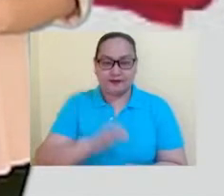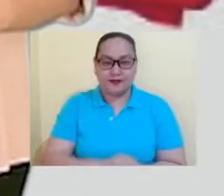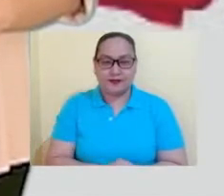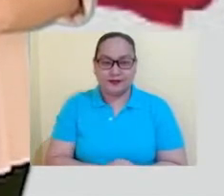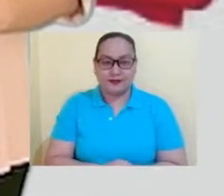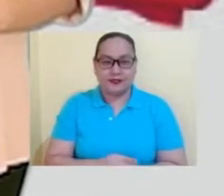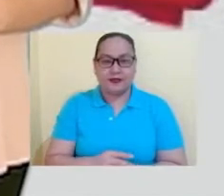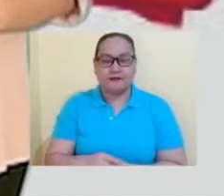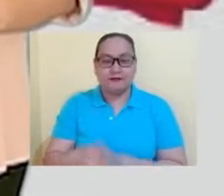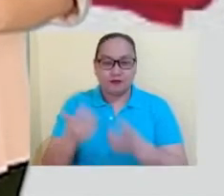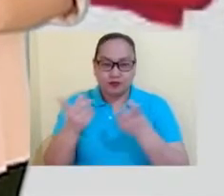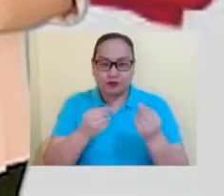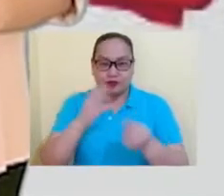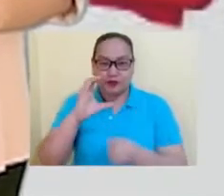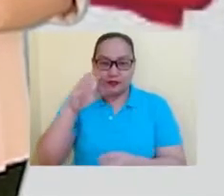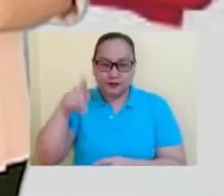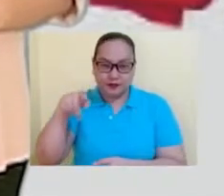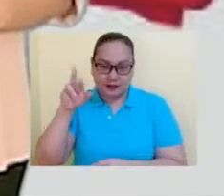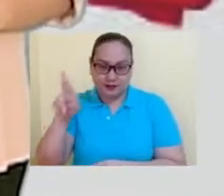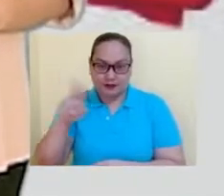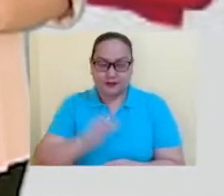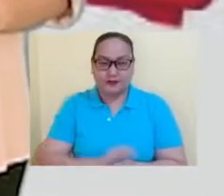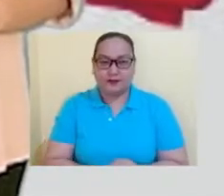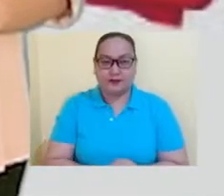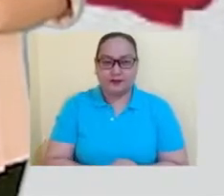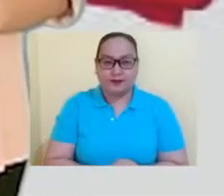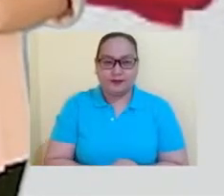7. Commence CPR.